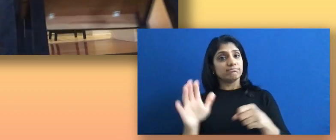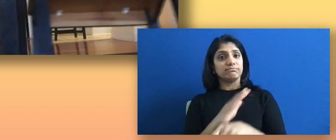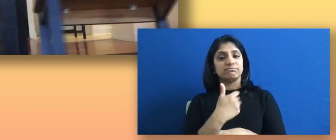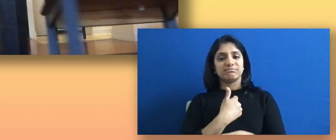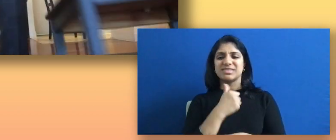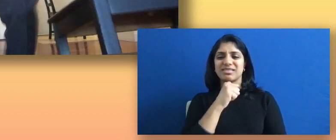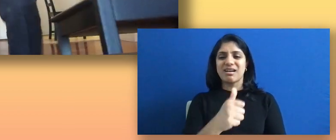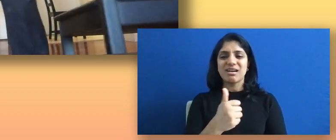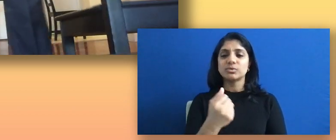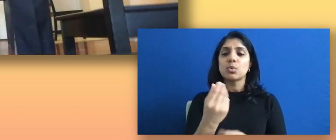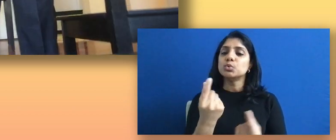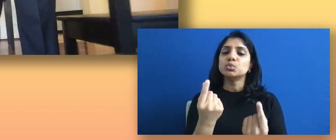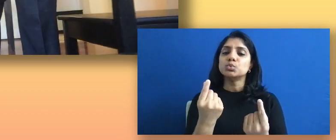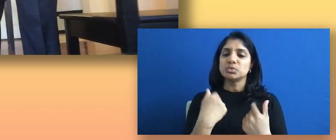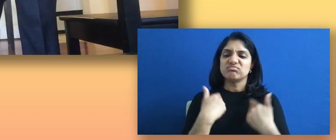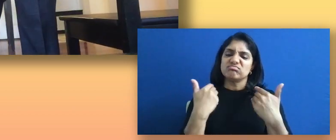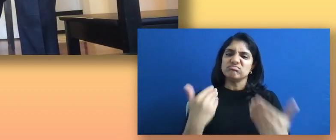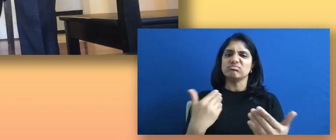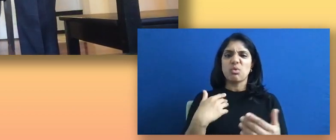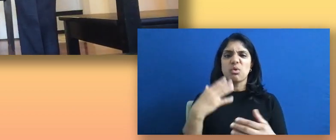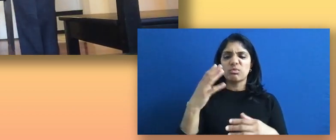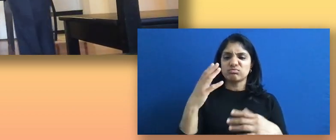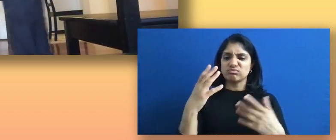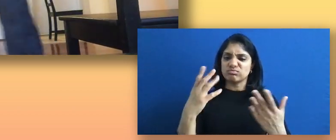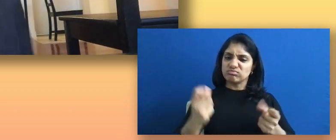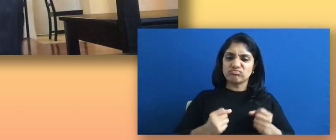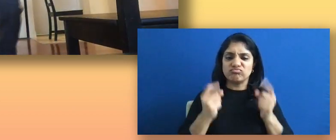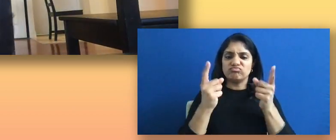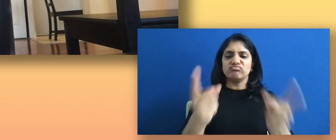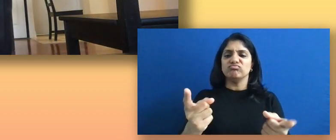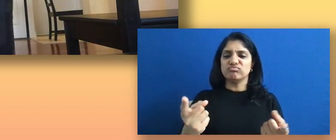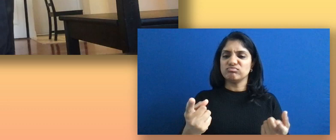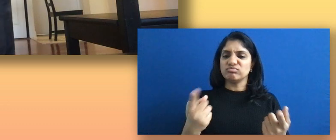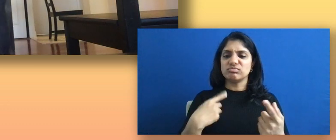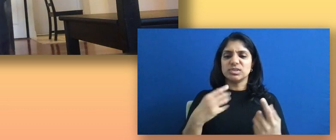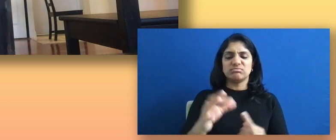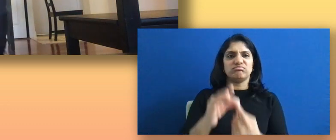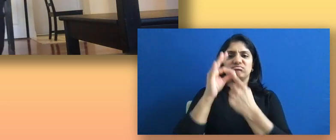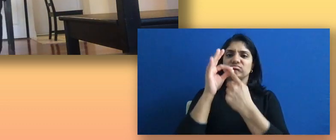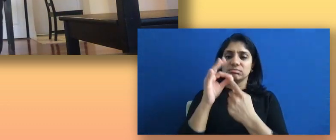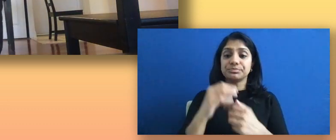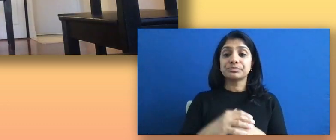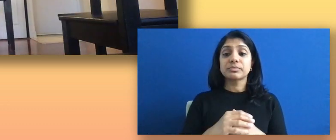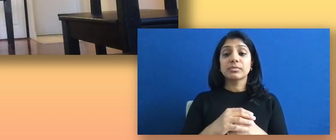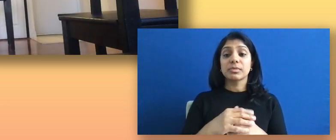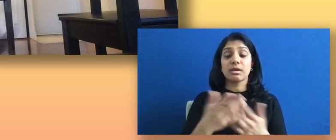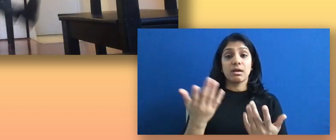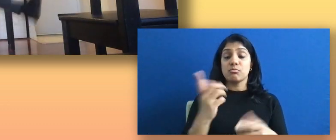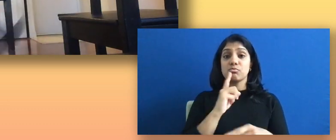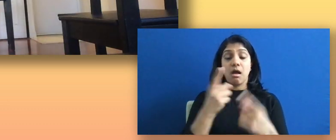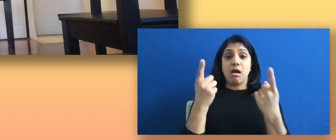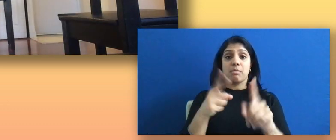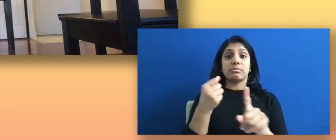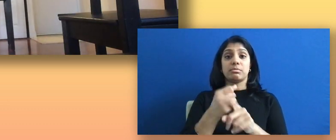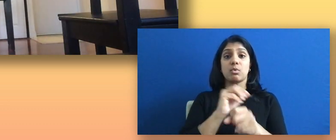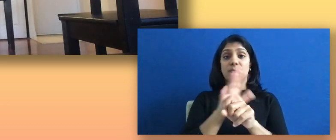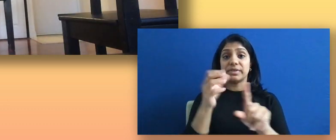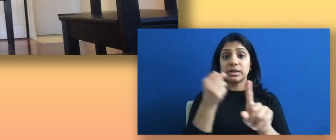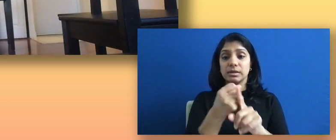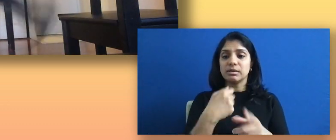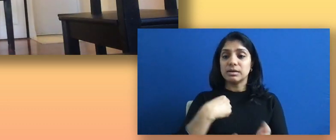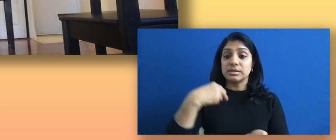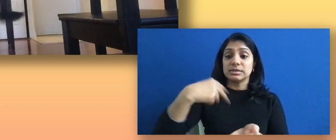Dancing in quarantine has provided so many great opportunities for me to explore my